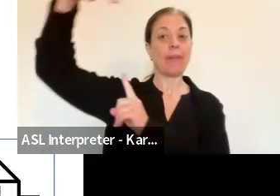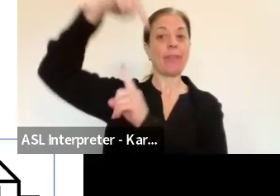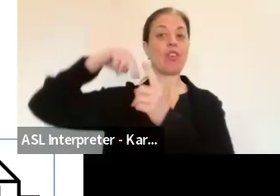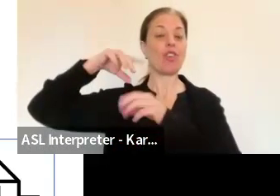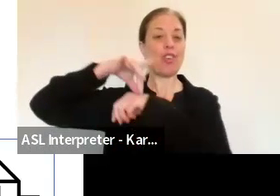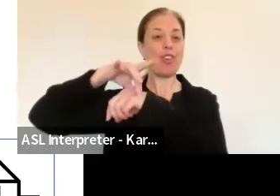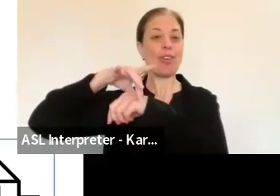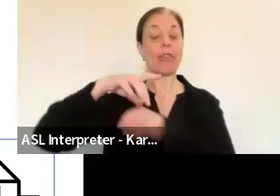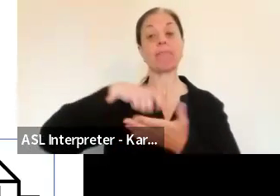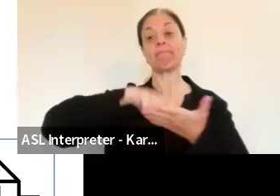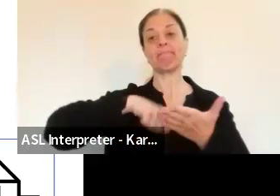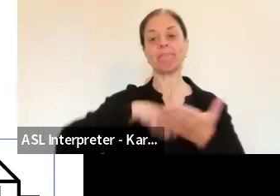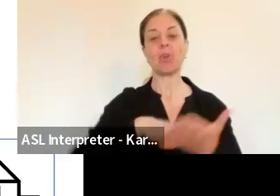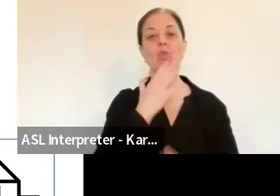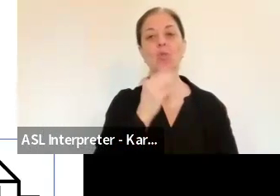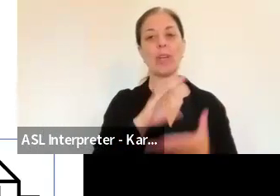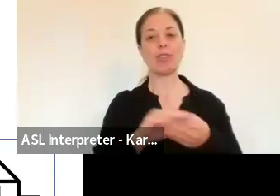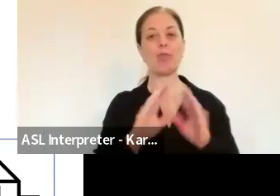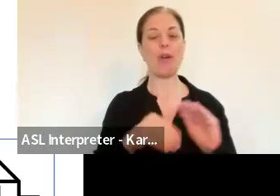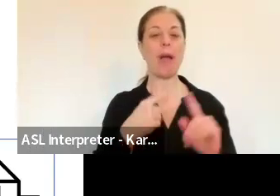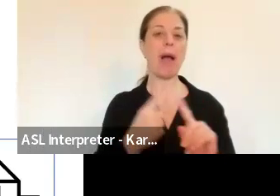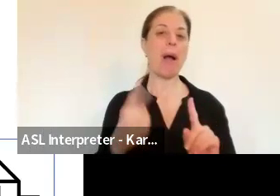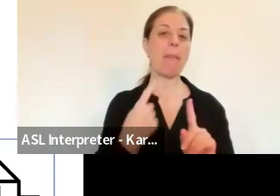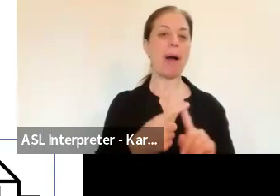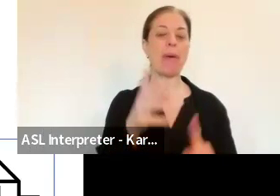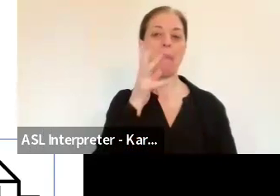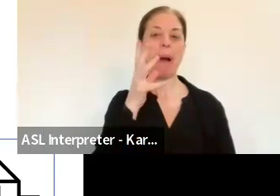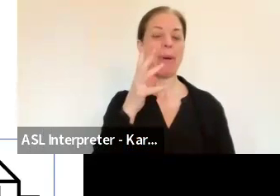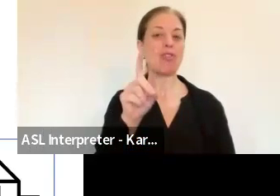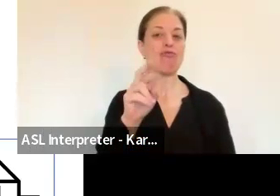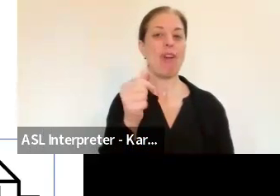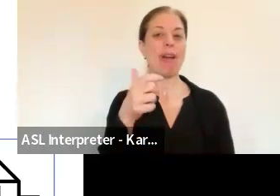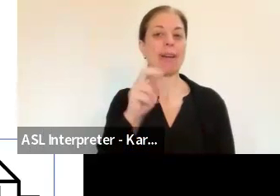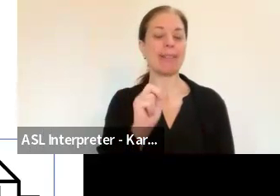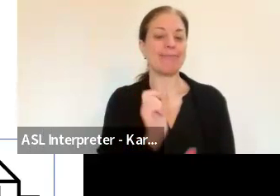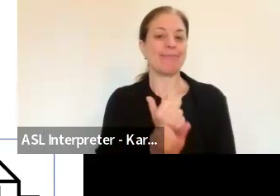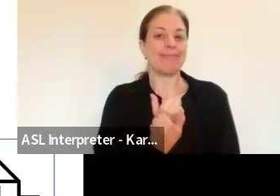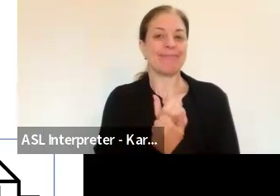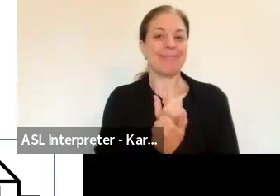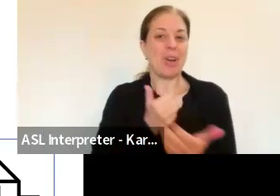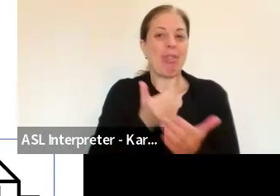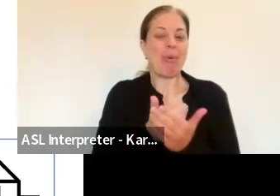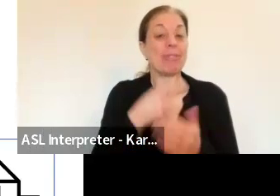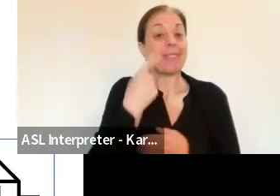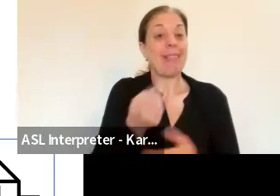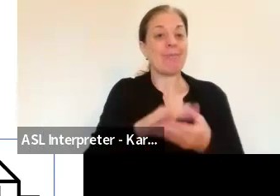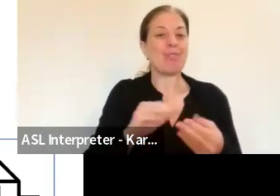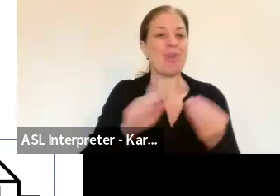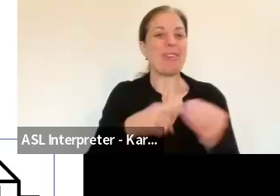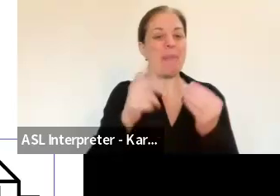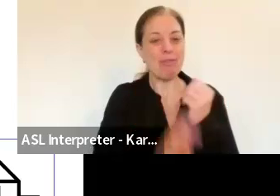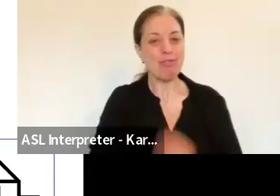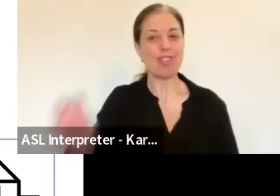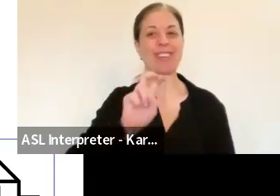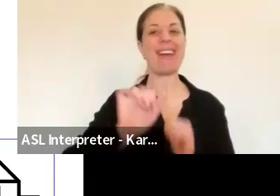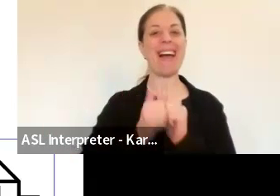She penned this sweet story about a mama dragon snuggling her baby dragons close. And she tells them the story of her journey and